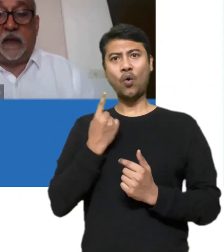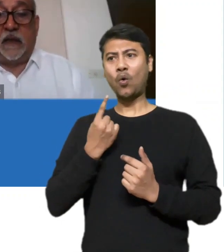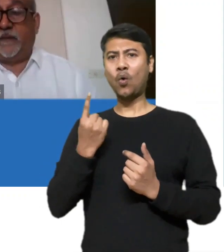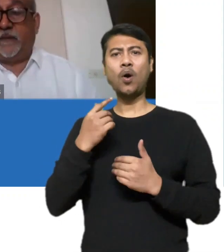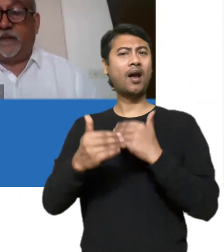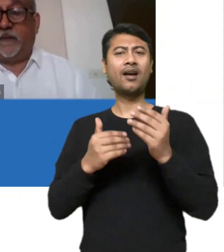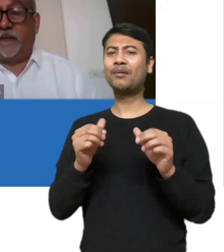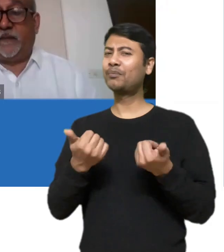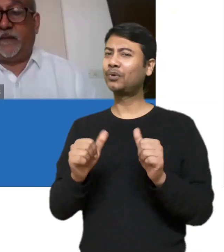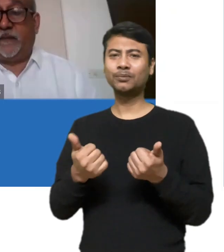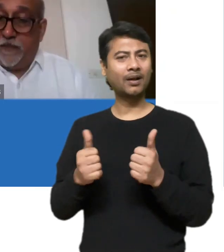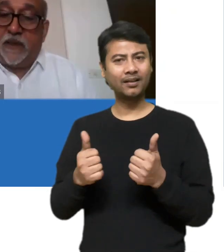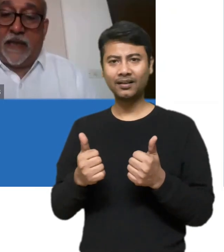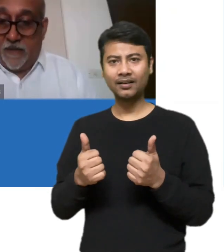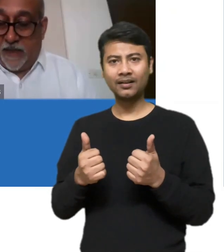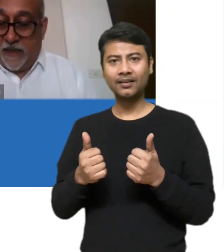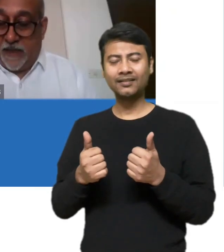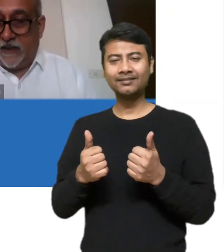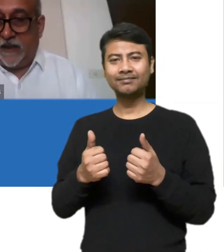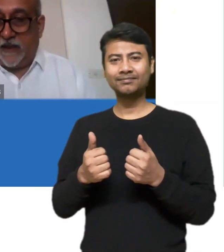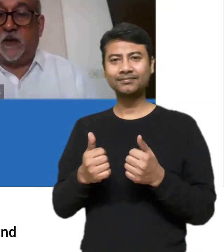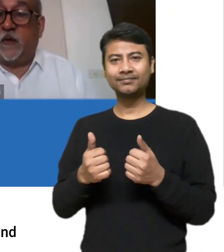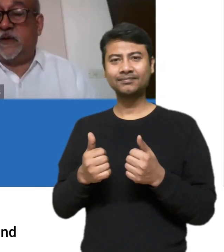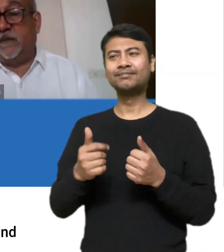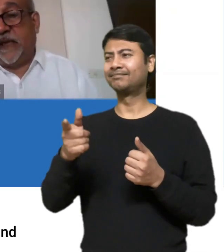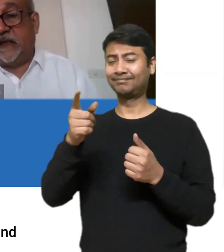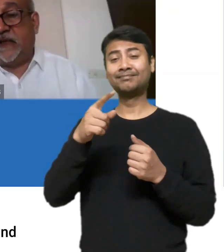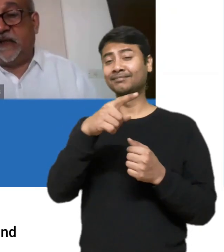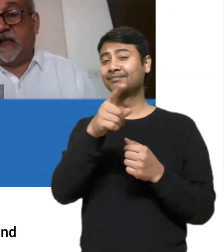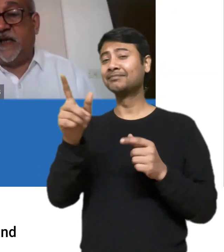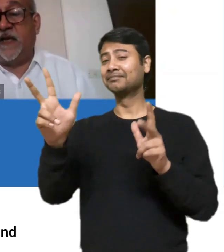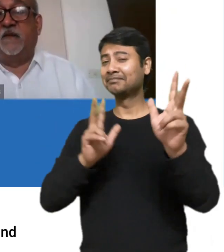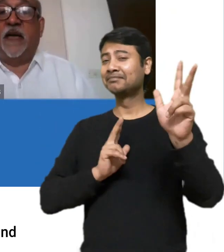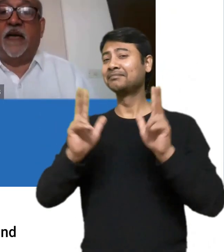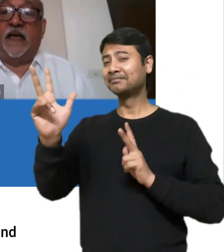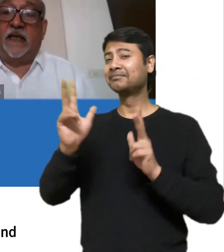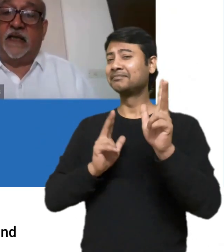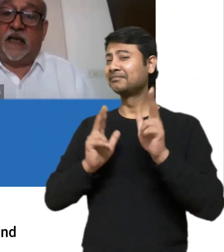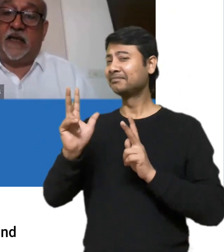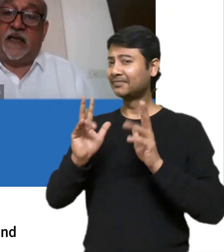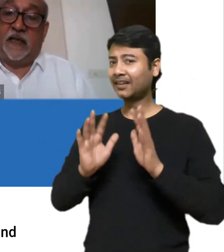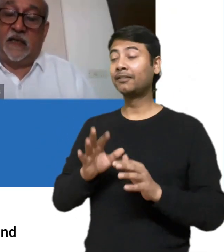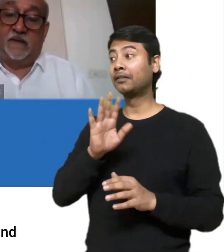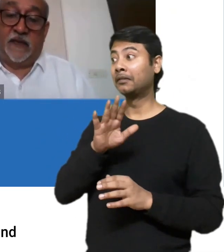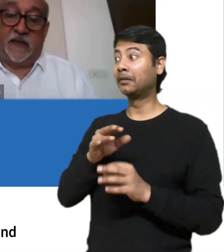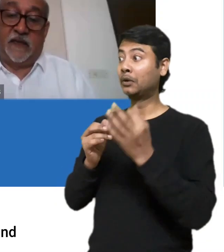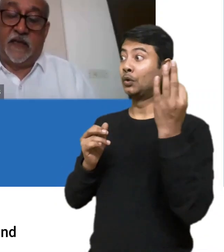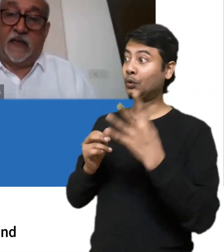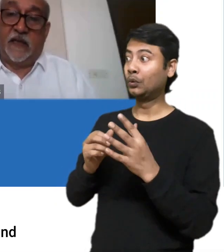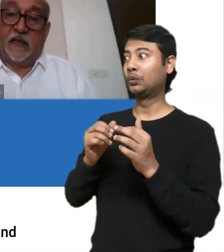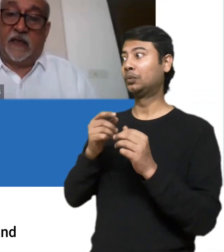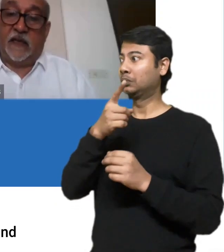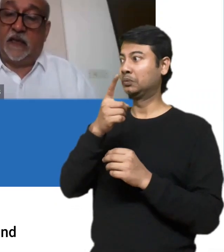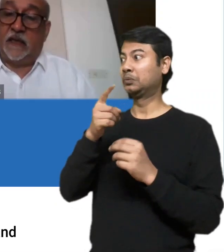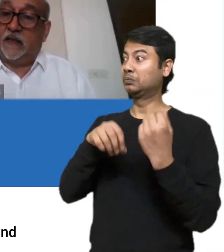Uh, People tell me, oh, somebody else is thinking of planning and starting the